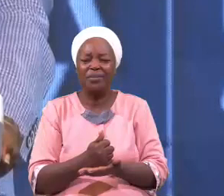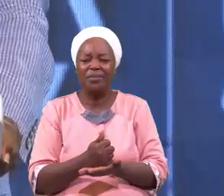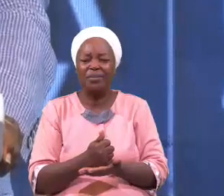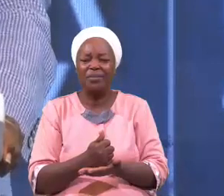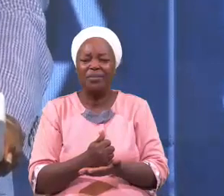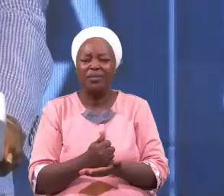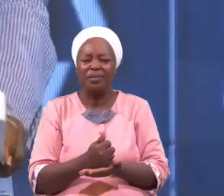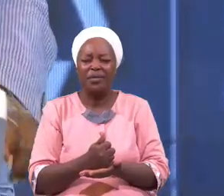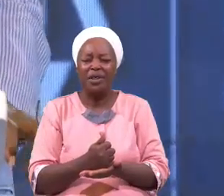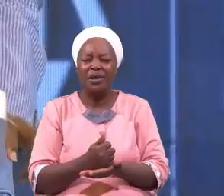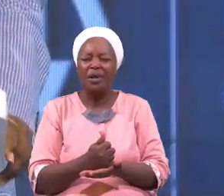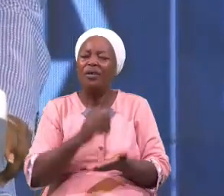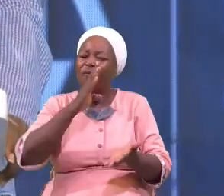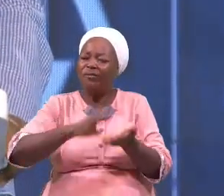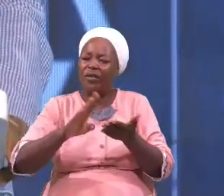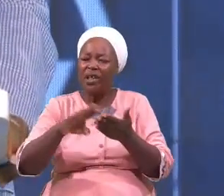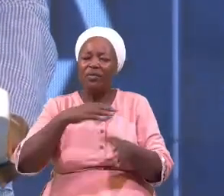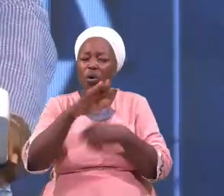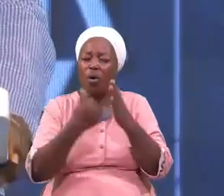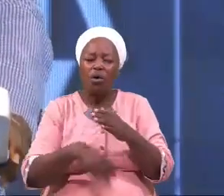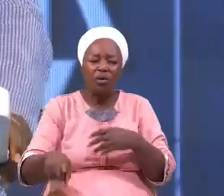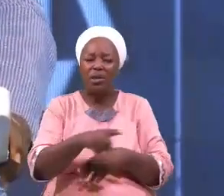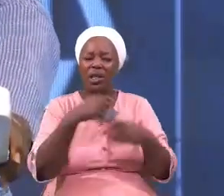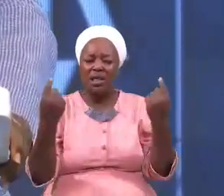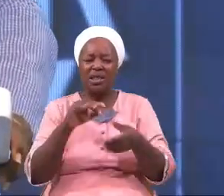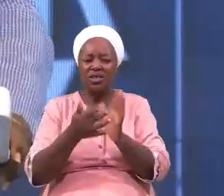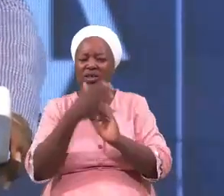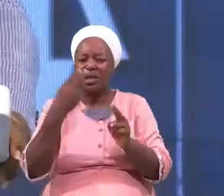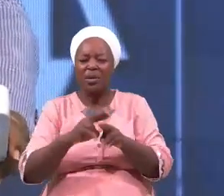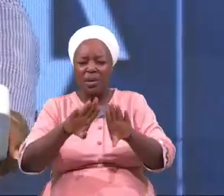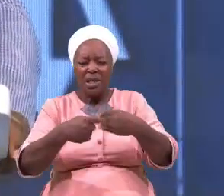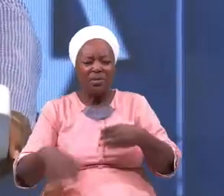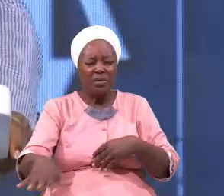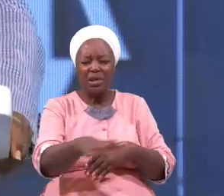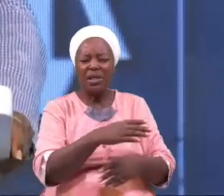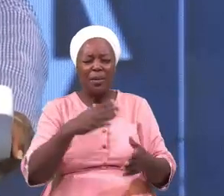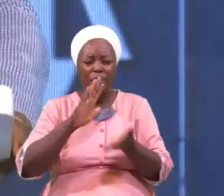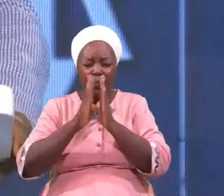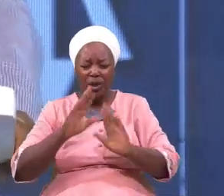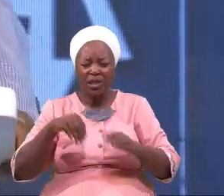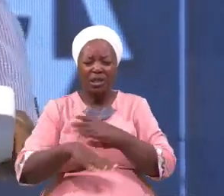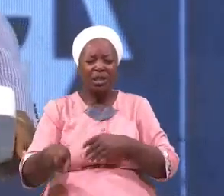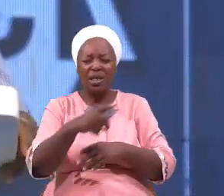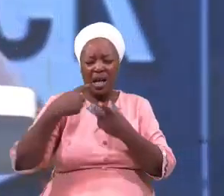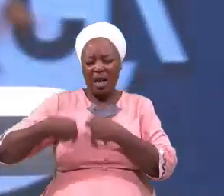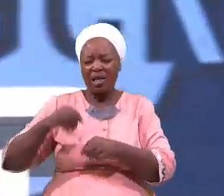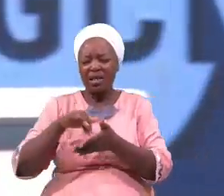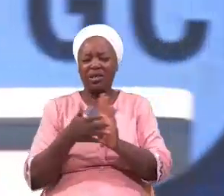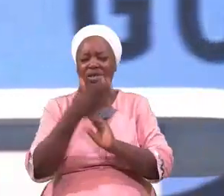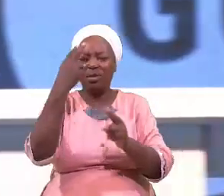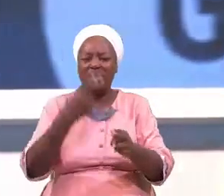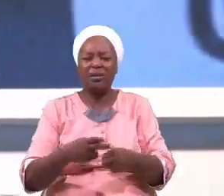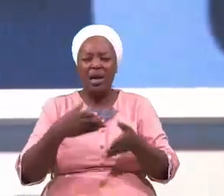Pardon all their sin. Give them peace in their heart. Let the assurance